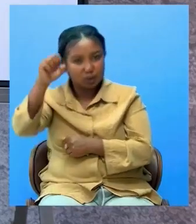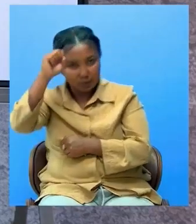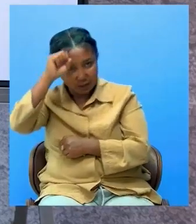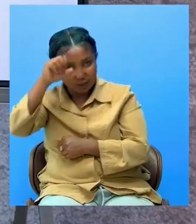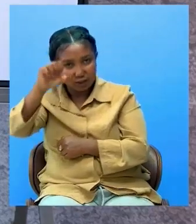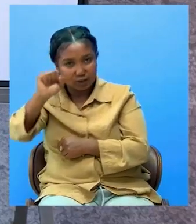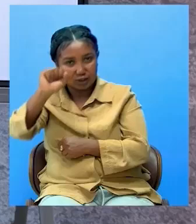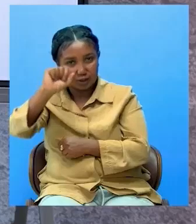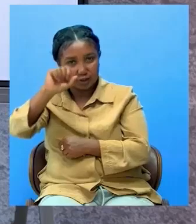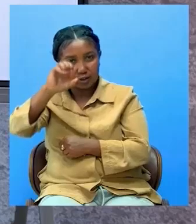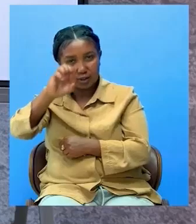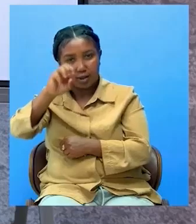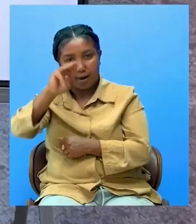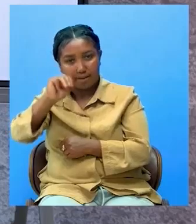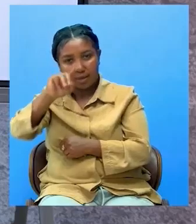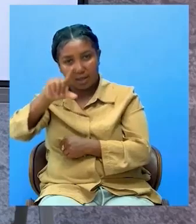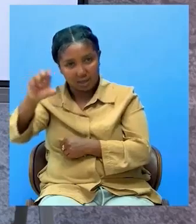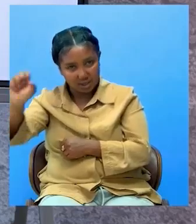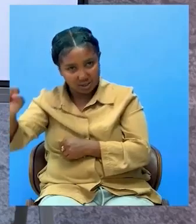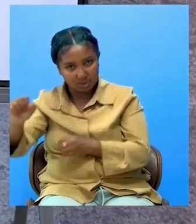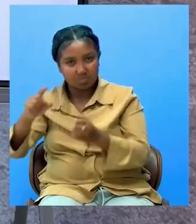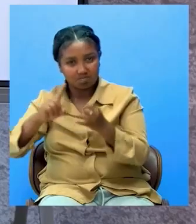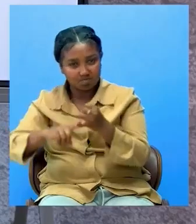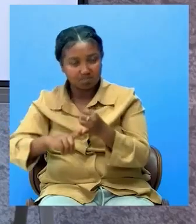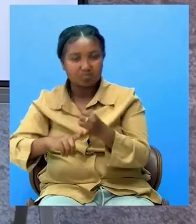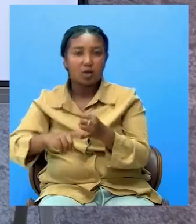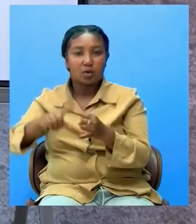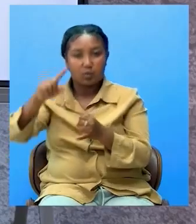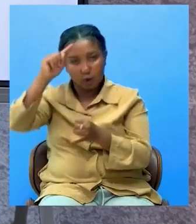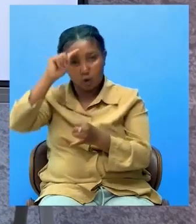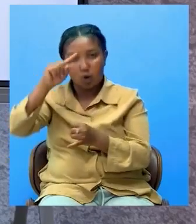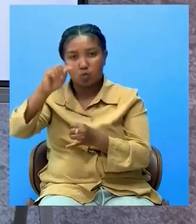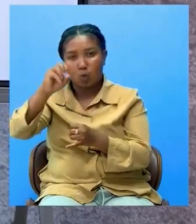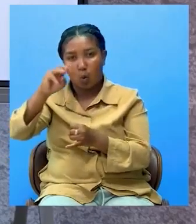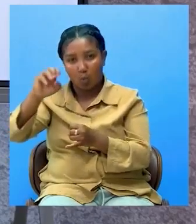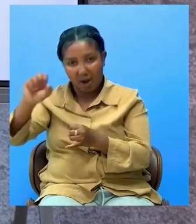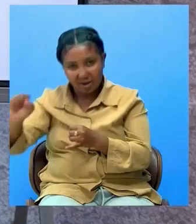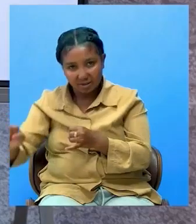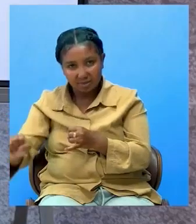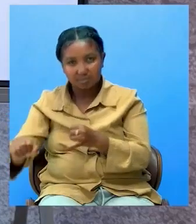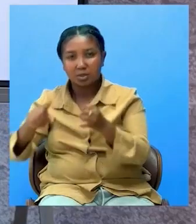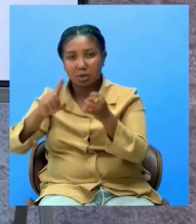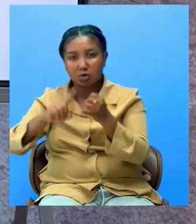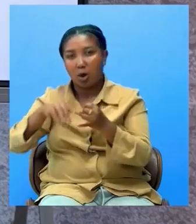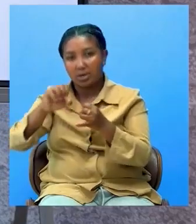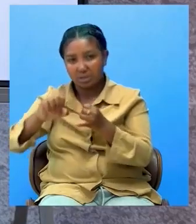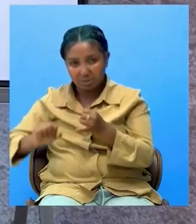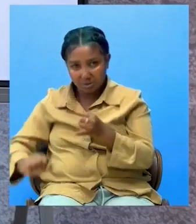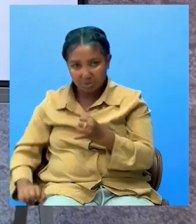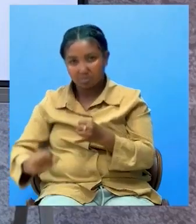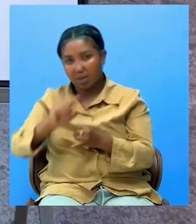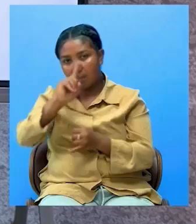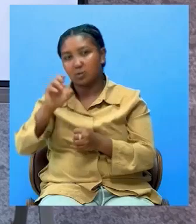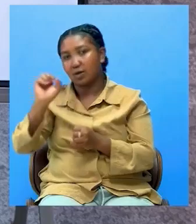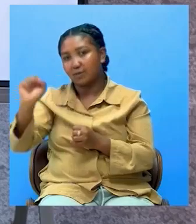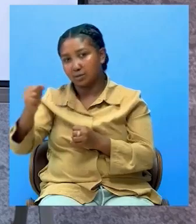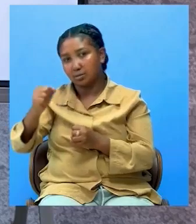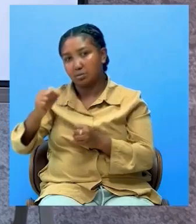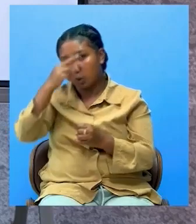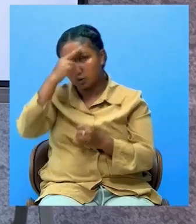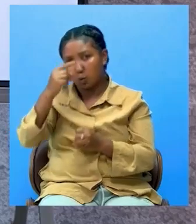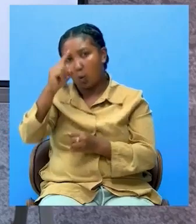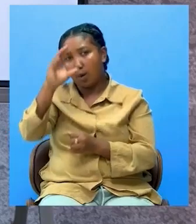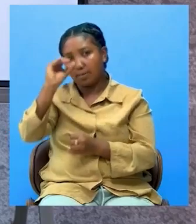say Thomas, such kinds of name takes what? Apostrophe S. Is it